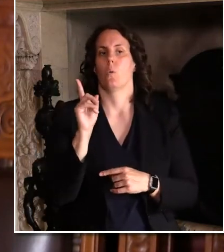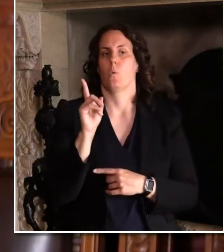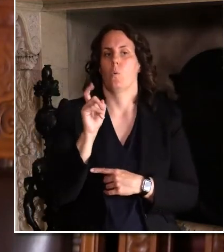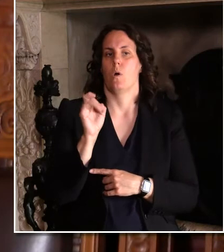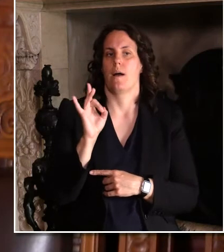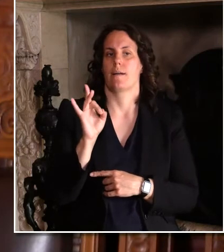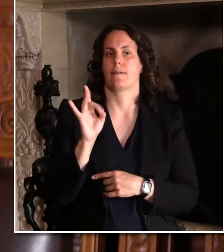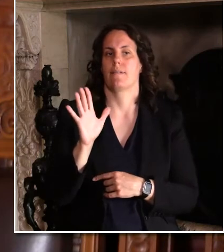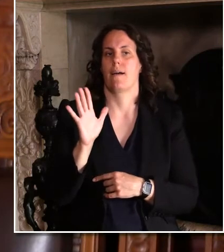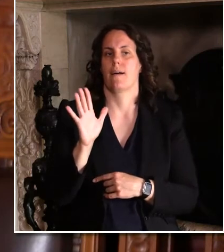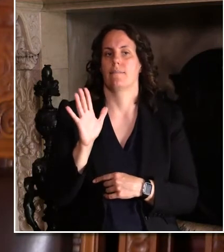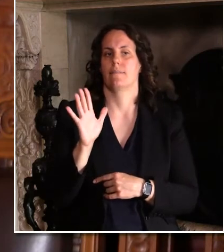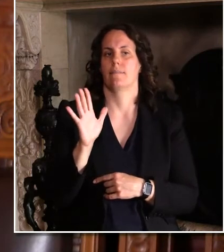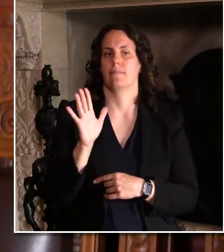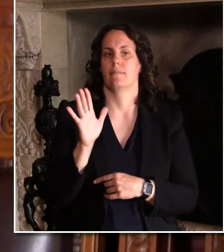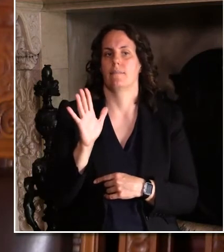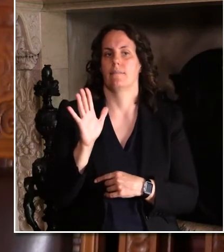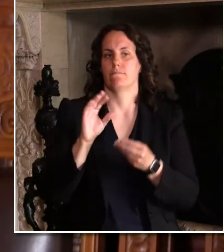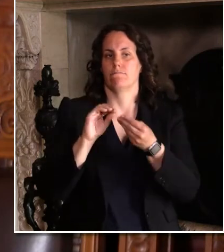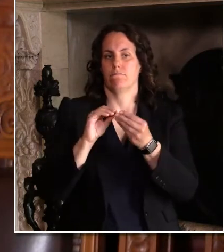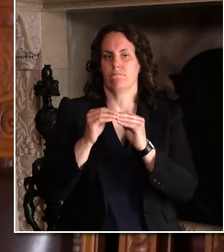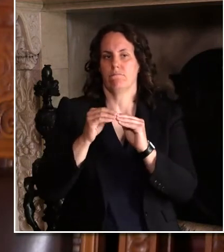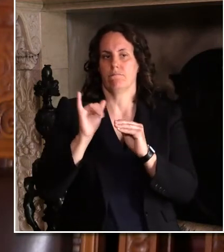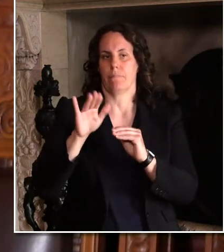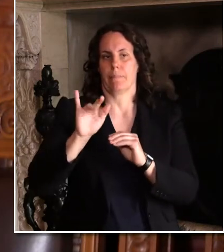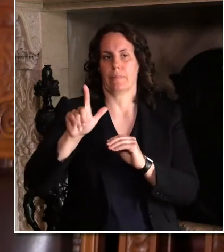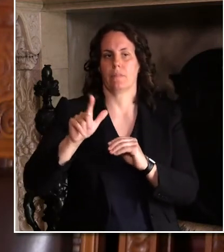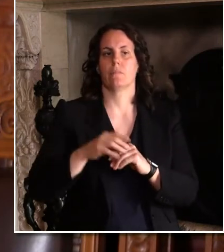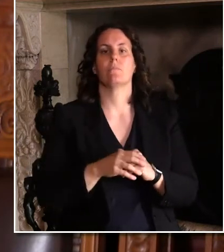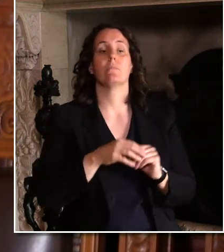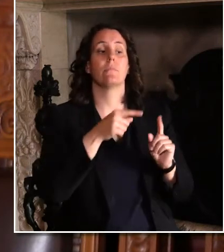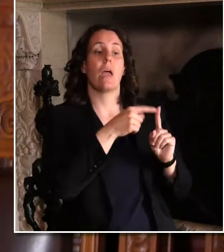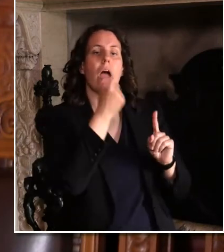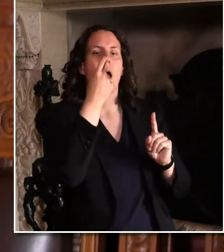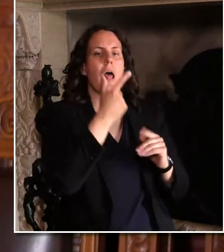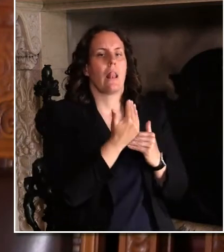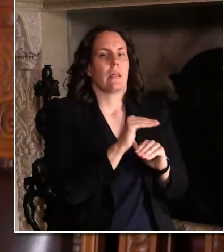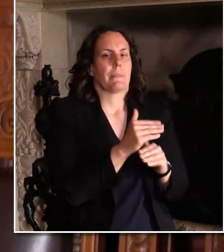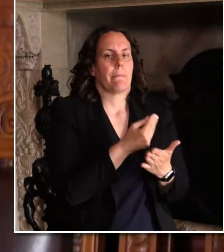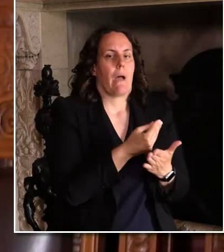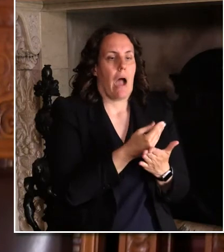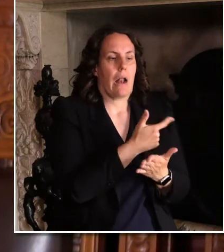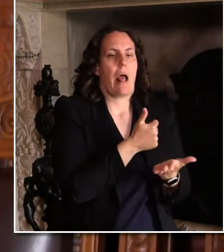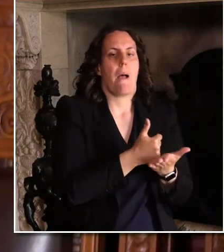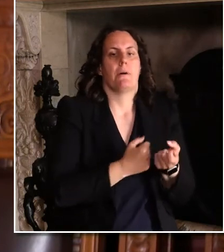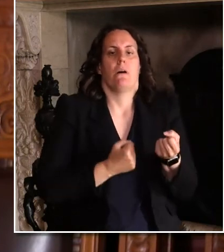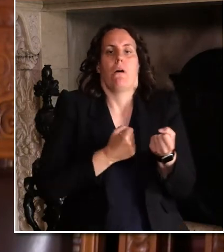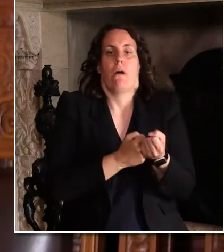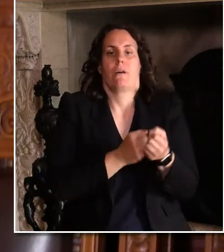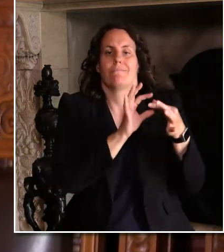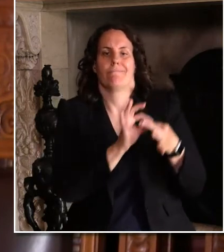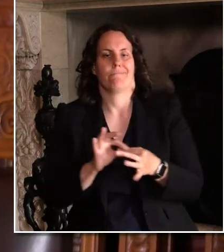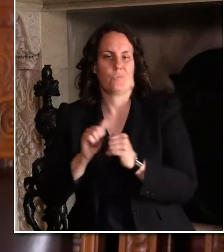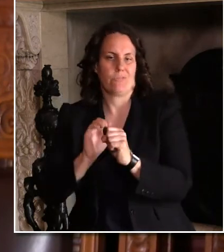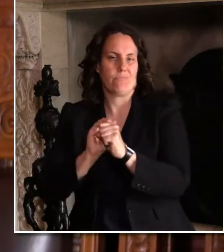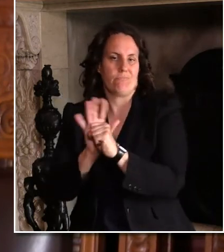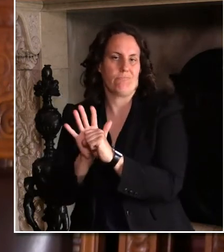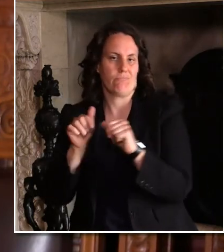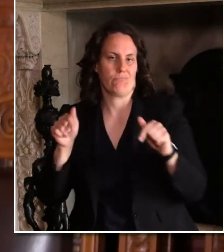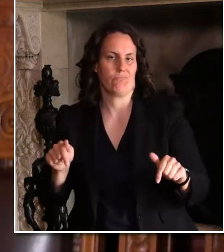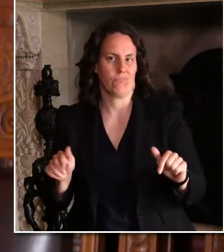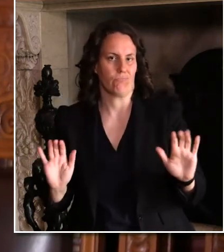pandemic, and it didn't include any federal funding at the time. I believe state legislators